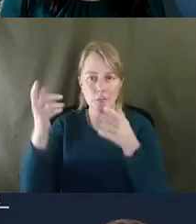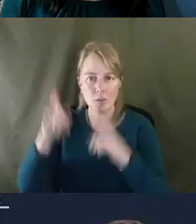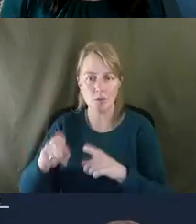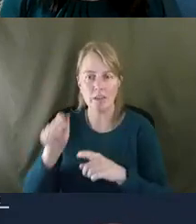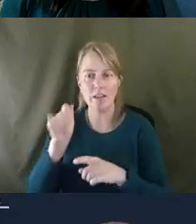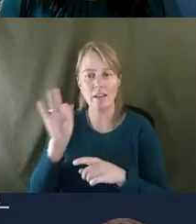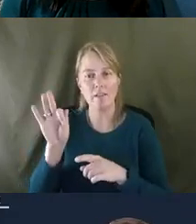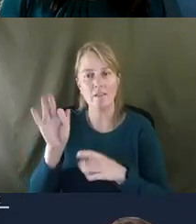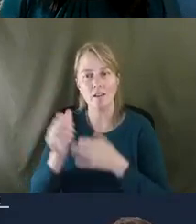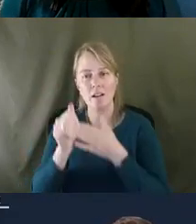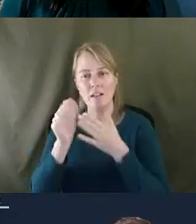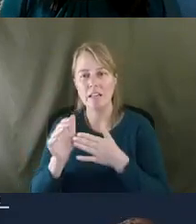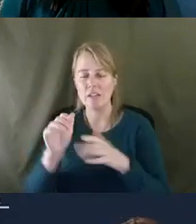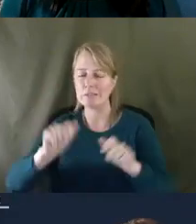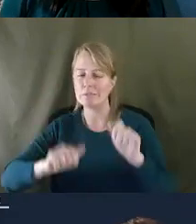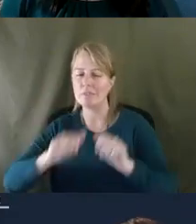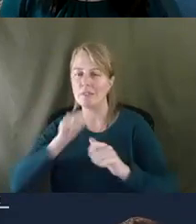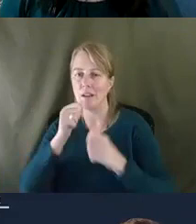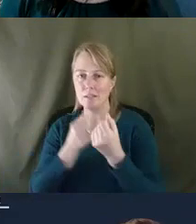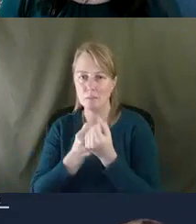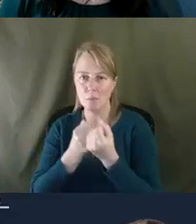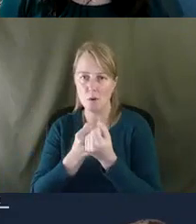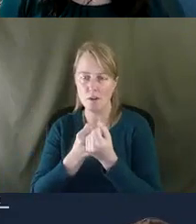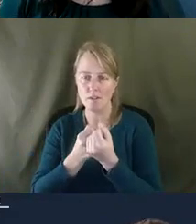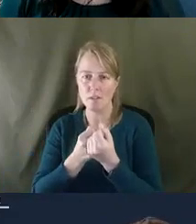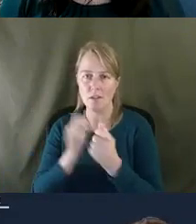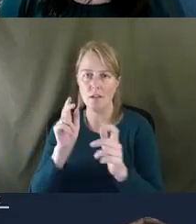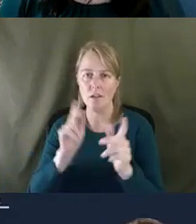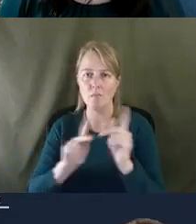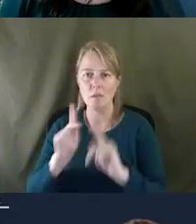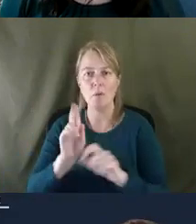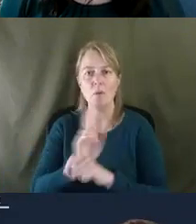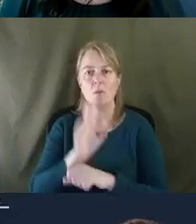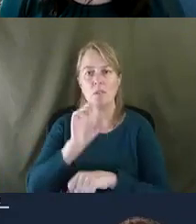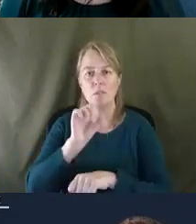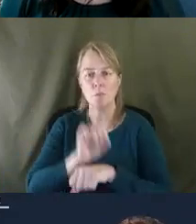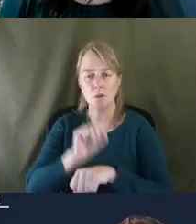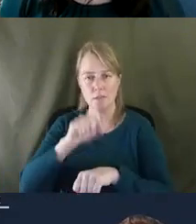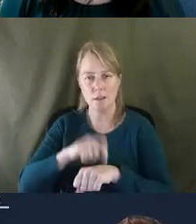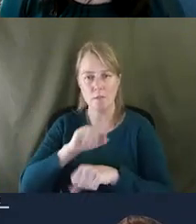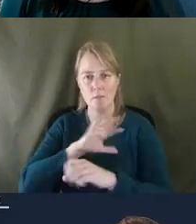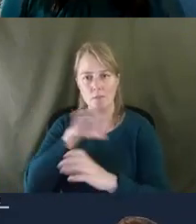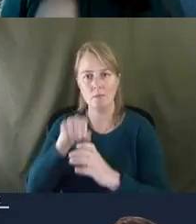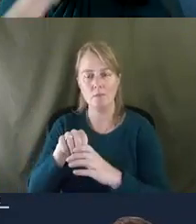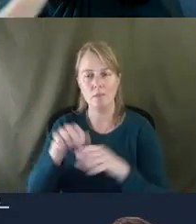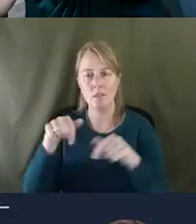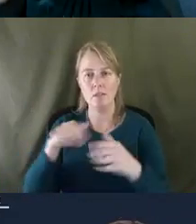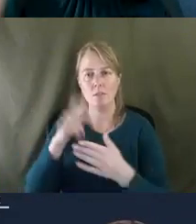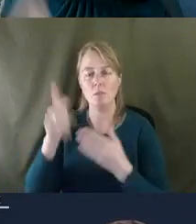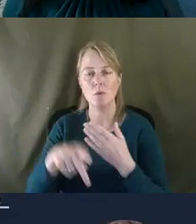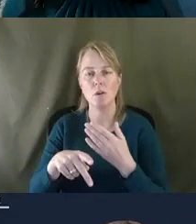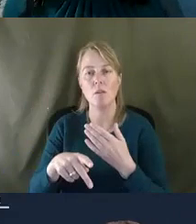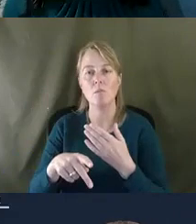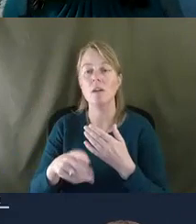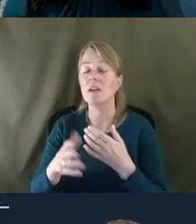they're not maybe so supportive of their people taking work time to participate in such a program, even after you